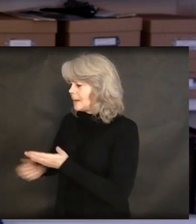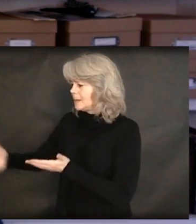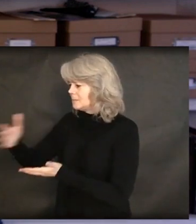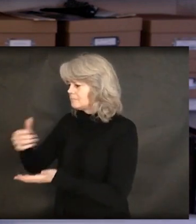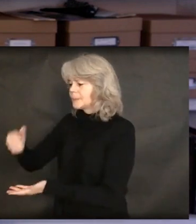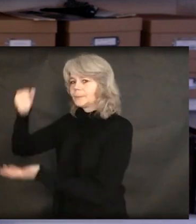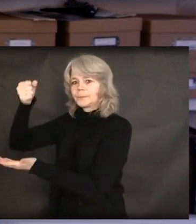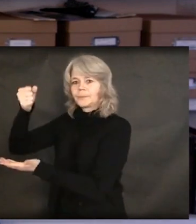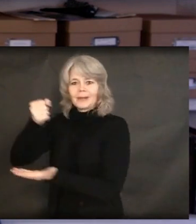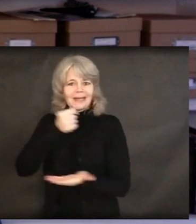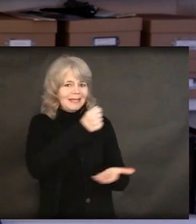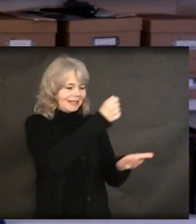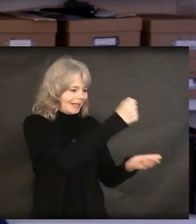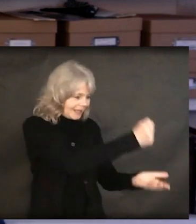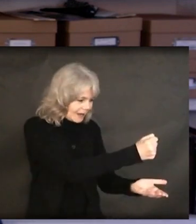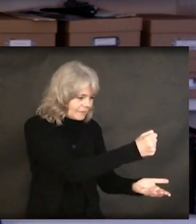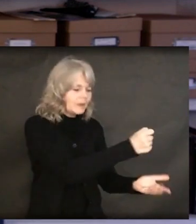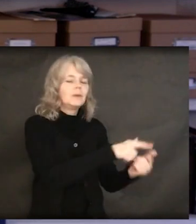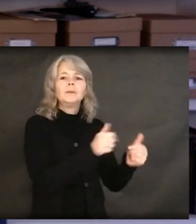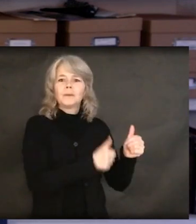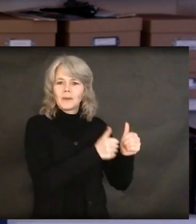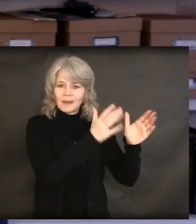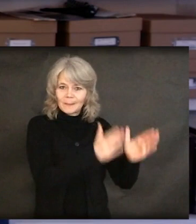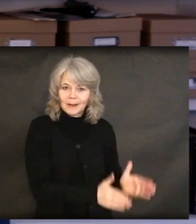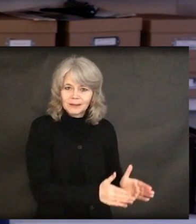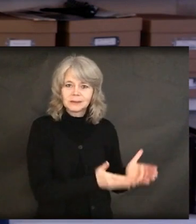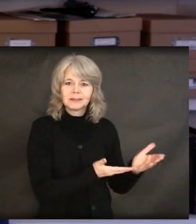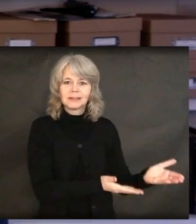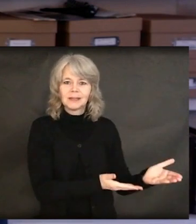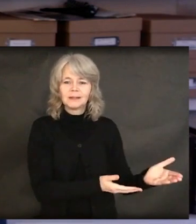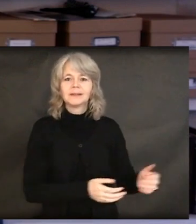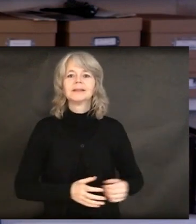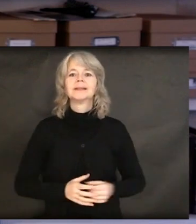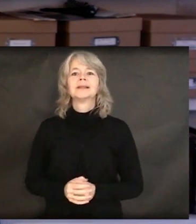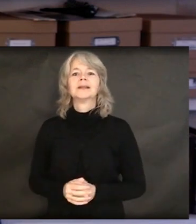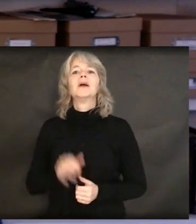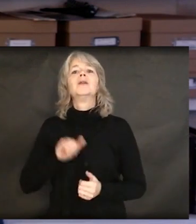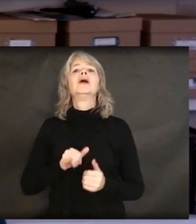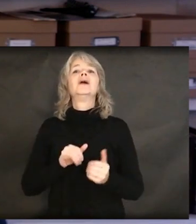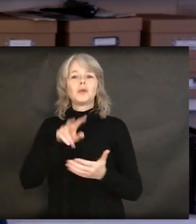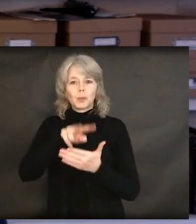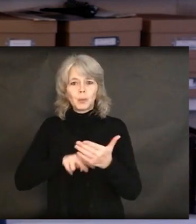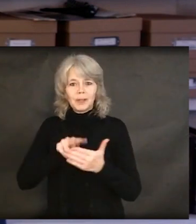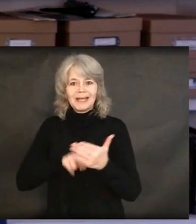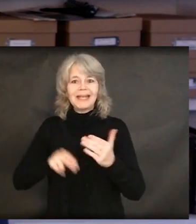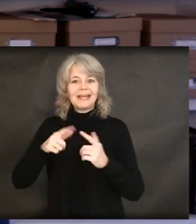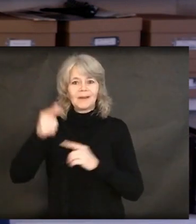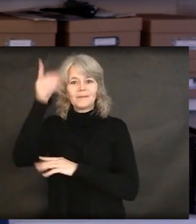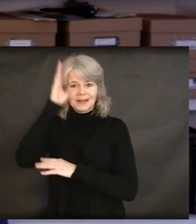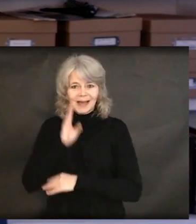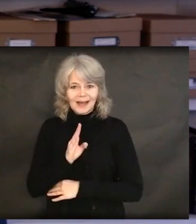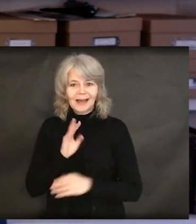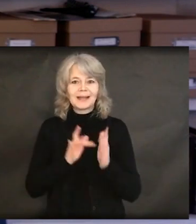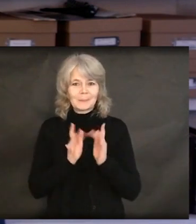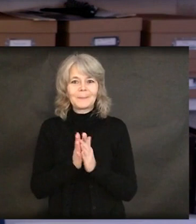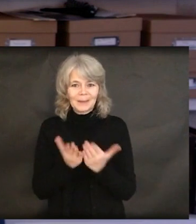money and laid it at the apostles' feet." My friends, this is the word of God for